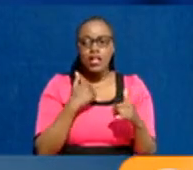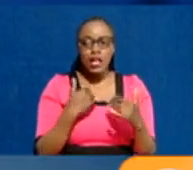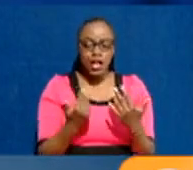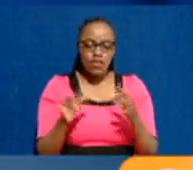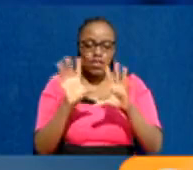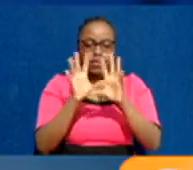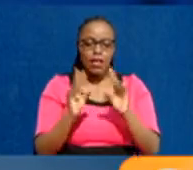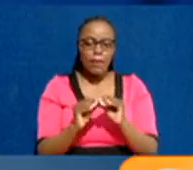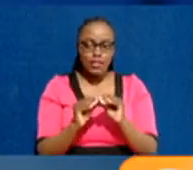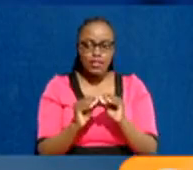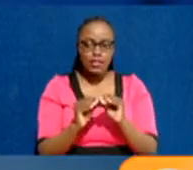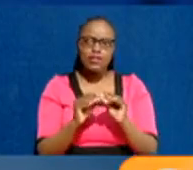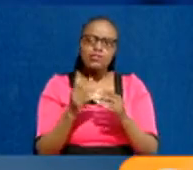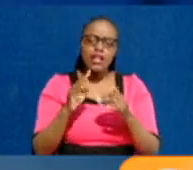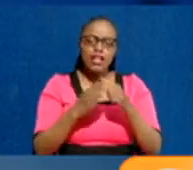budget at